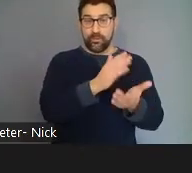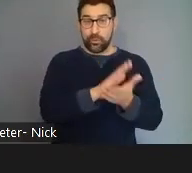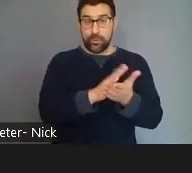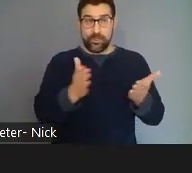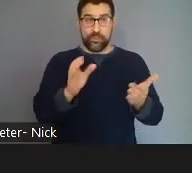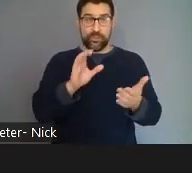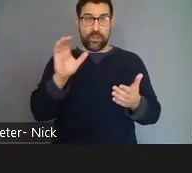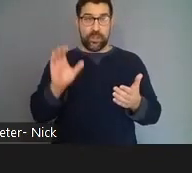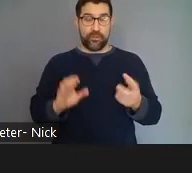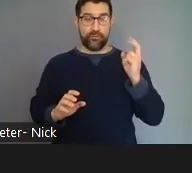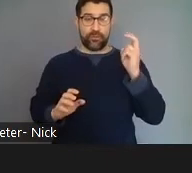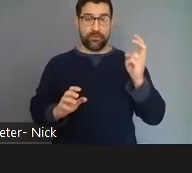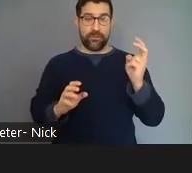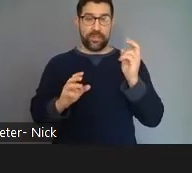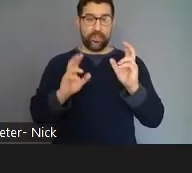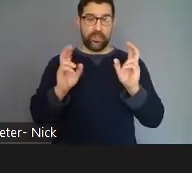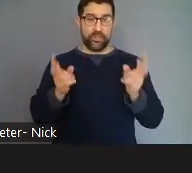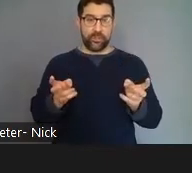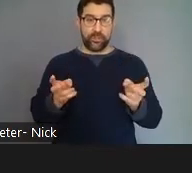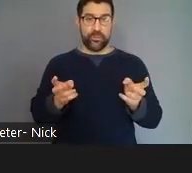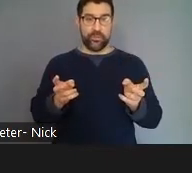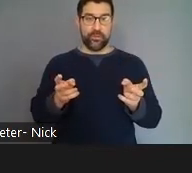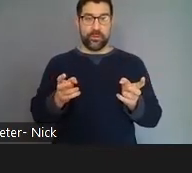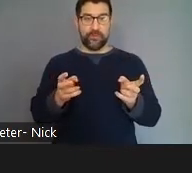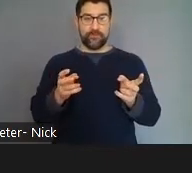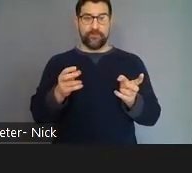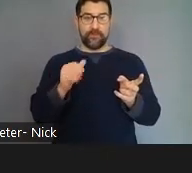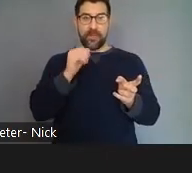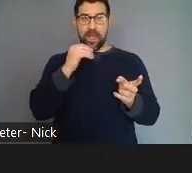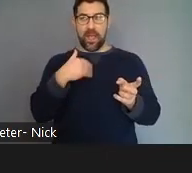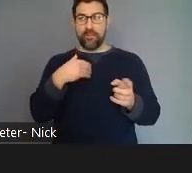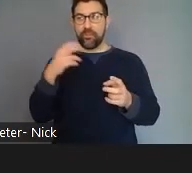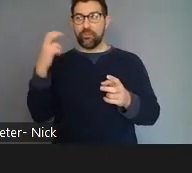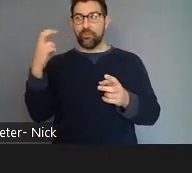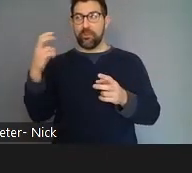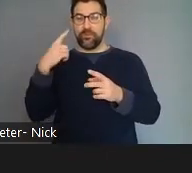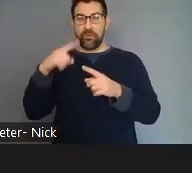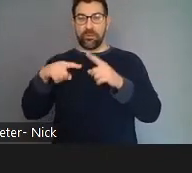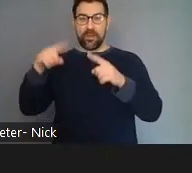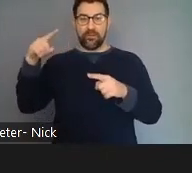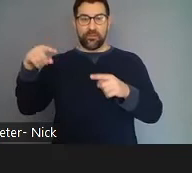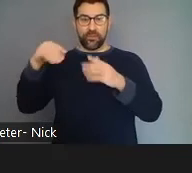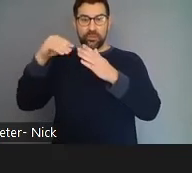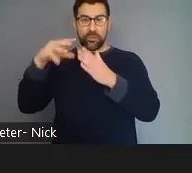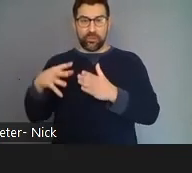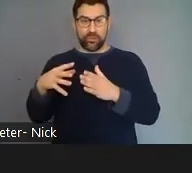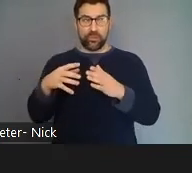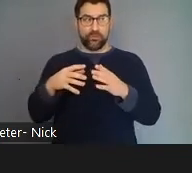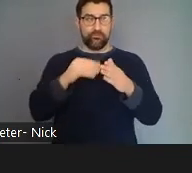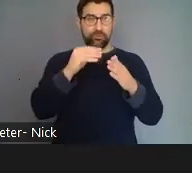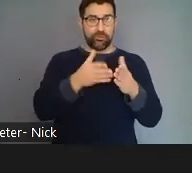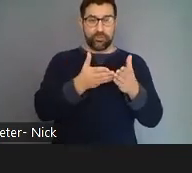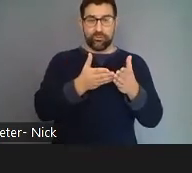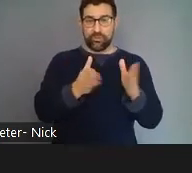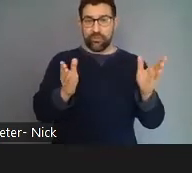with transportation, not having like transportation for diverse learners or having transportation for students in general. Like